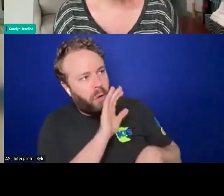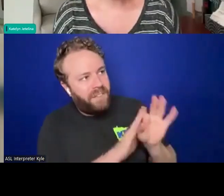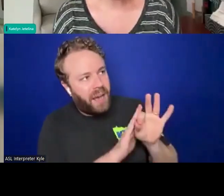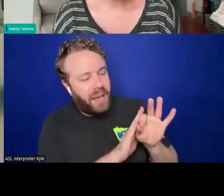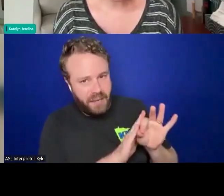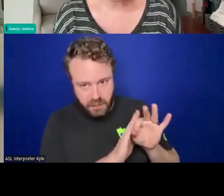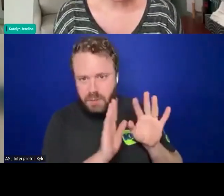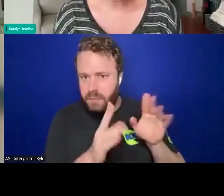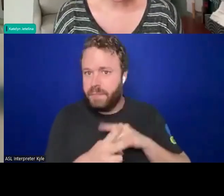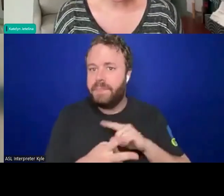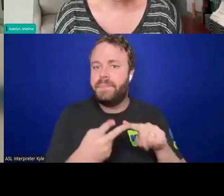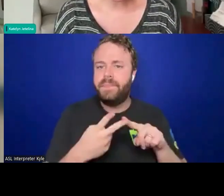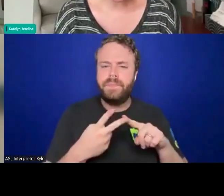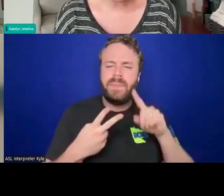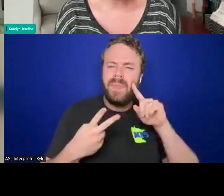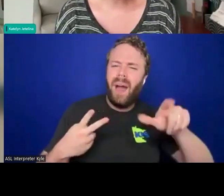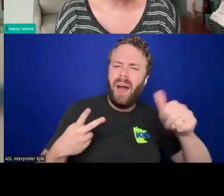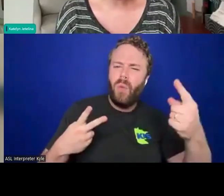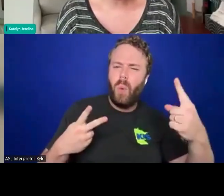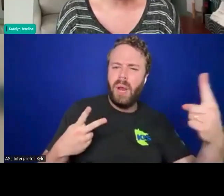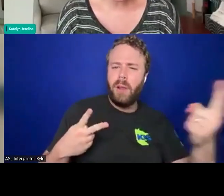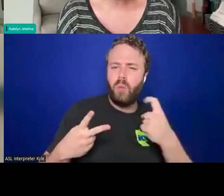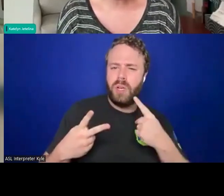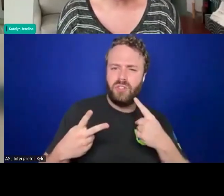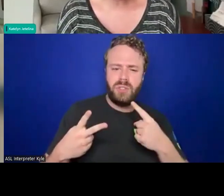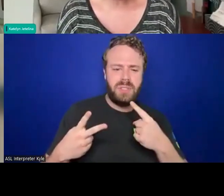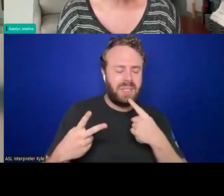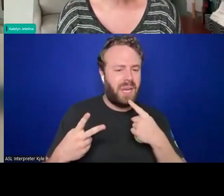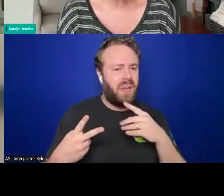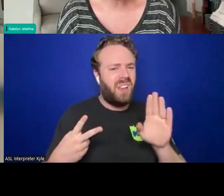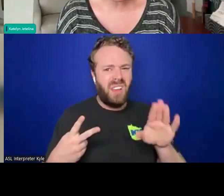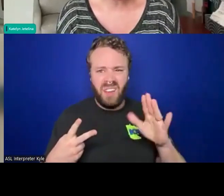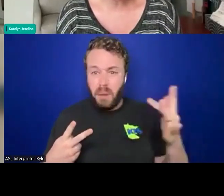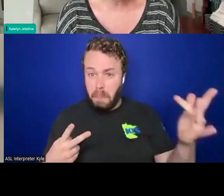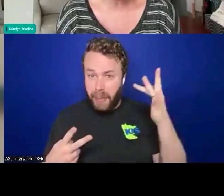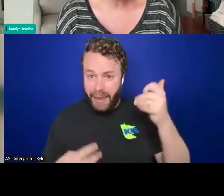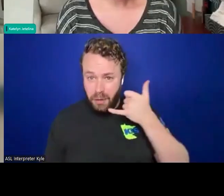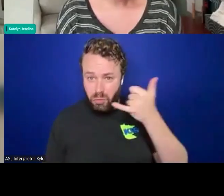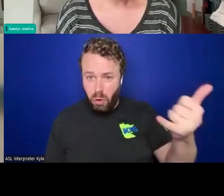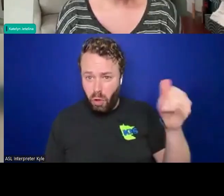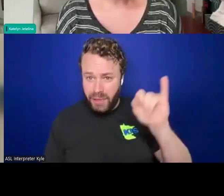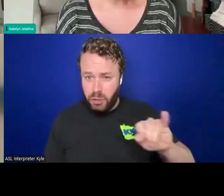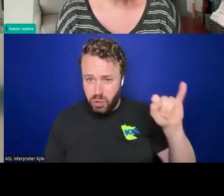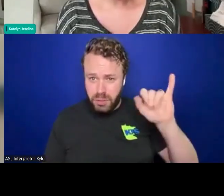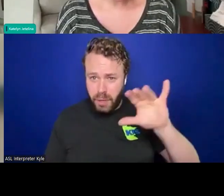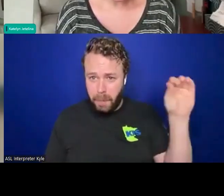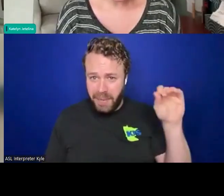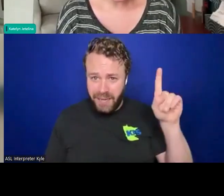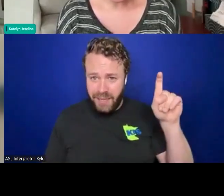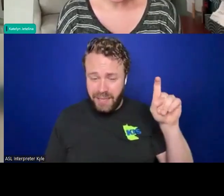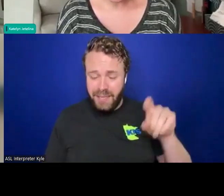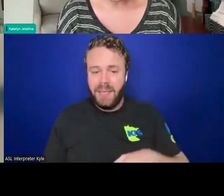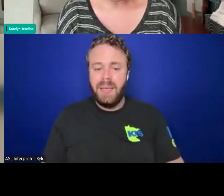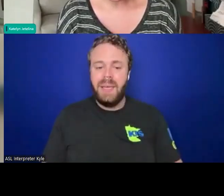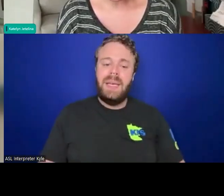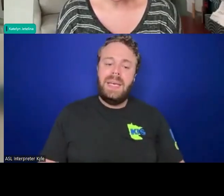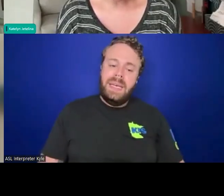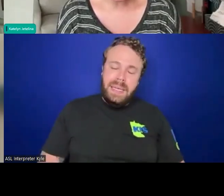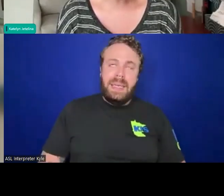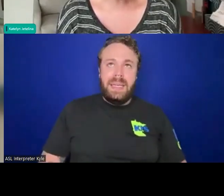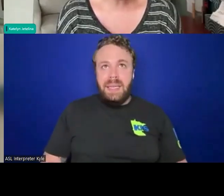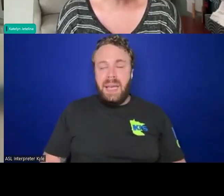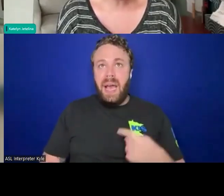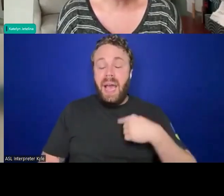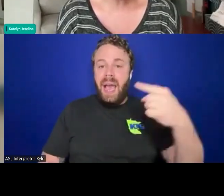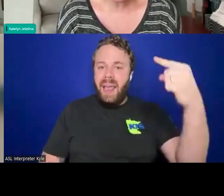was another question in here about, is it a pain to call your insurance company? I think that